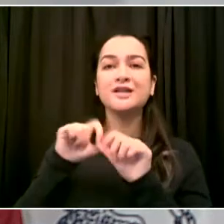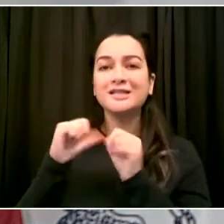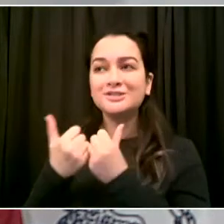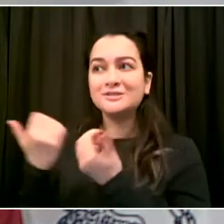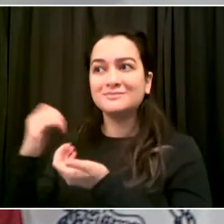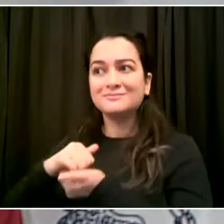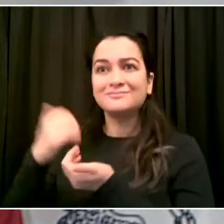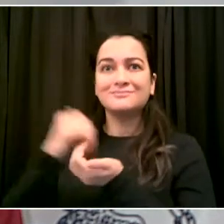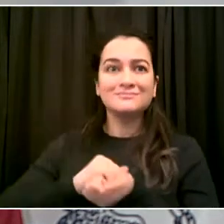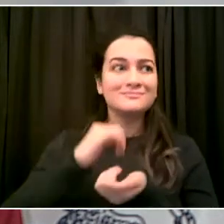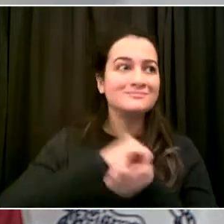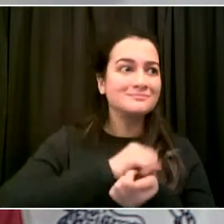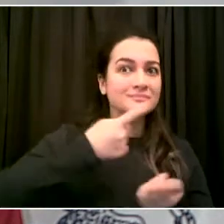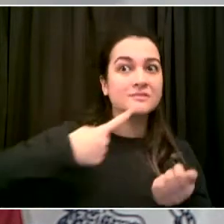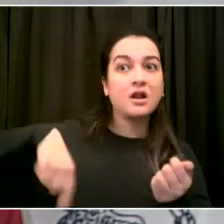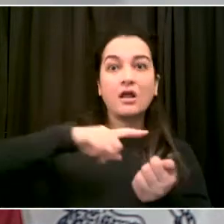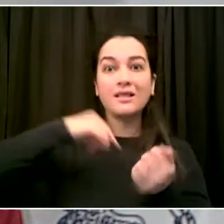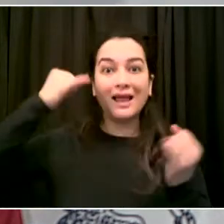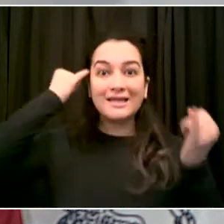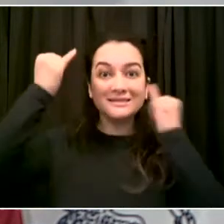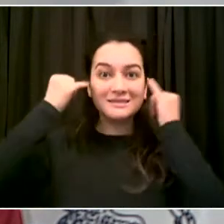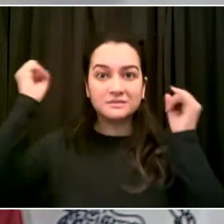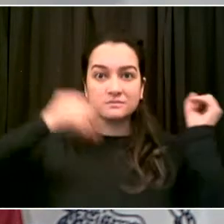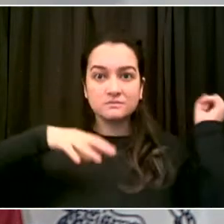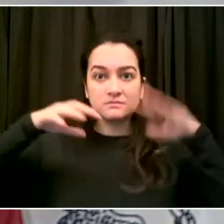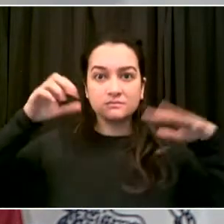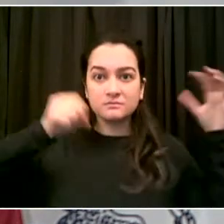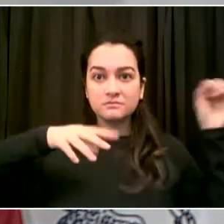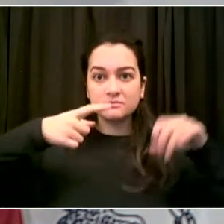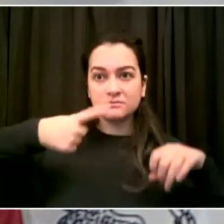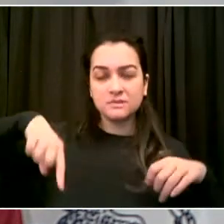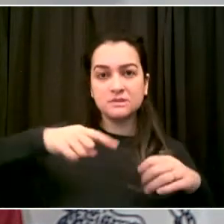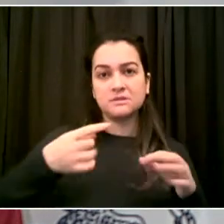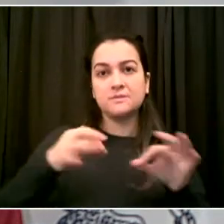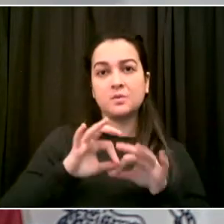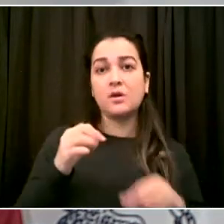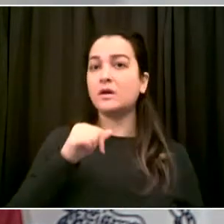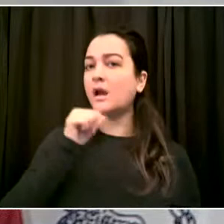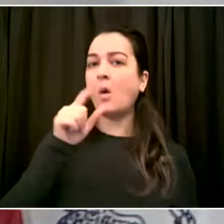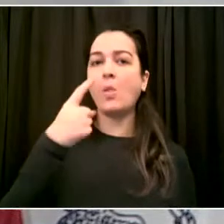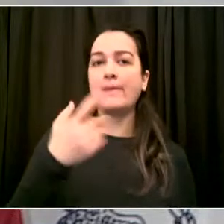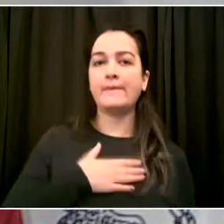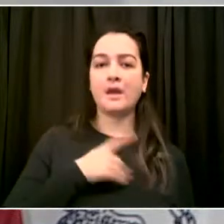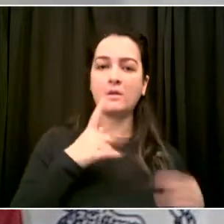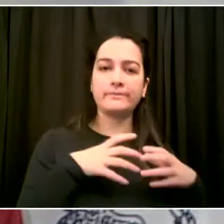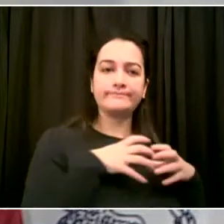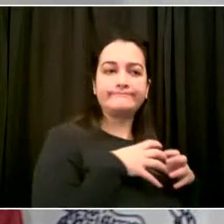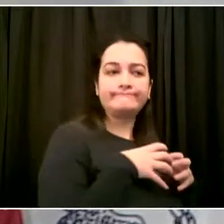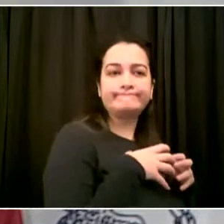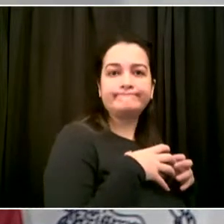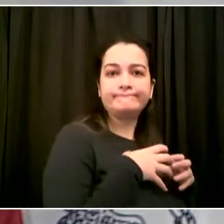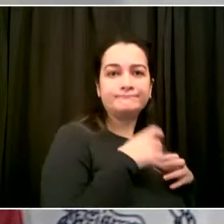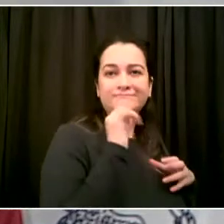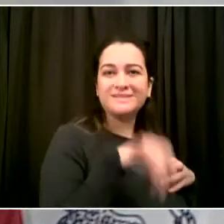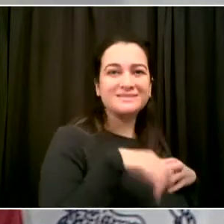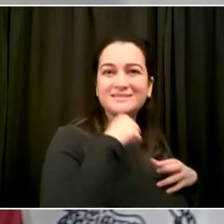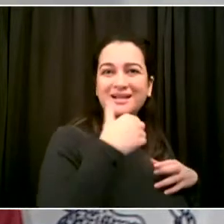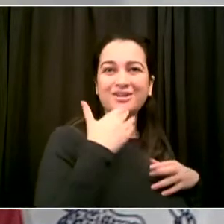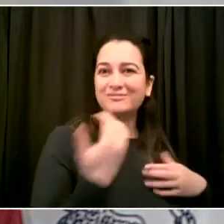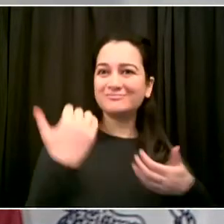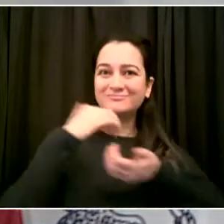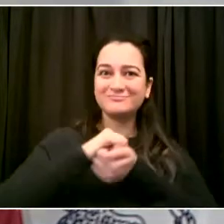We want to support and show support. That's part of what people always say,